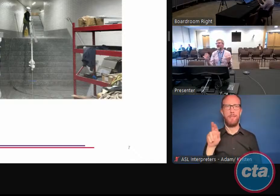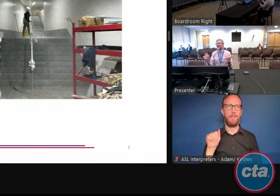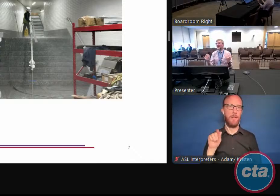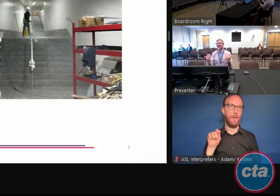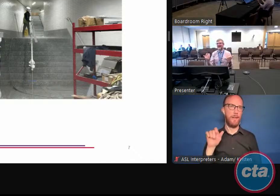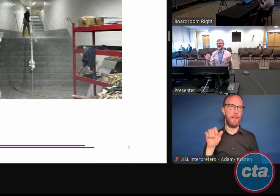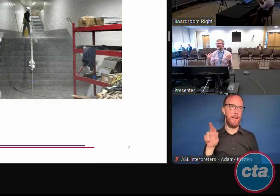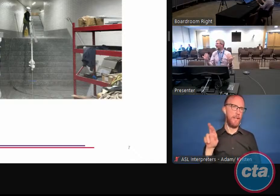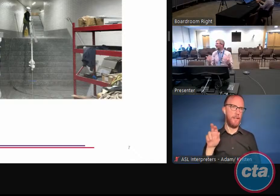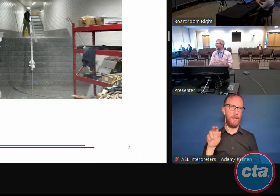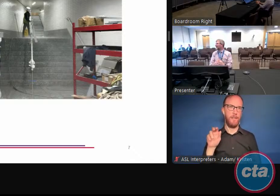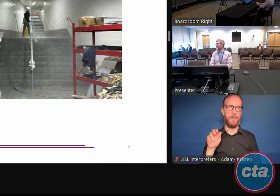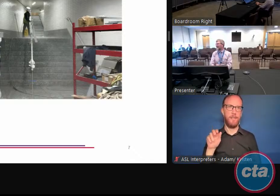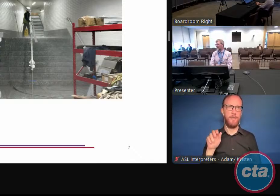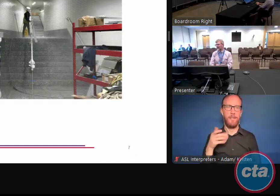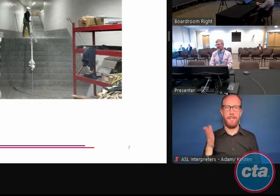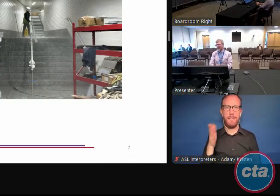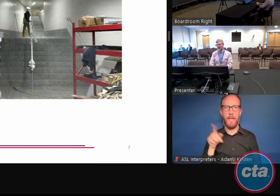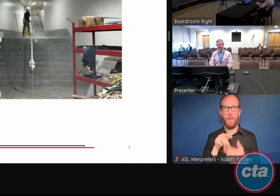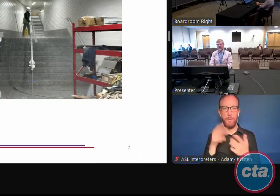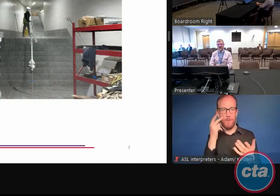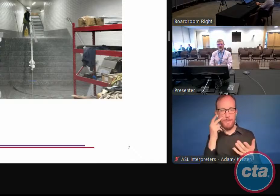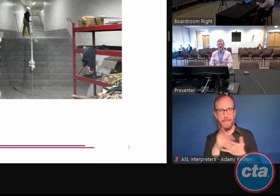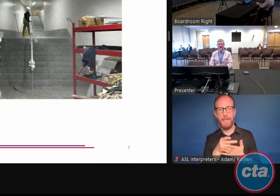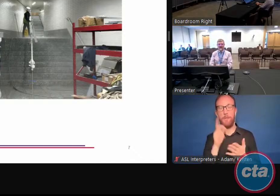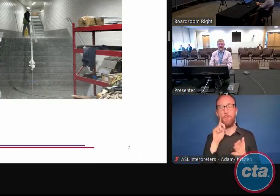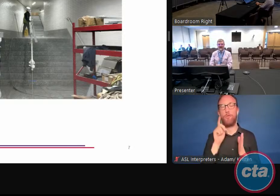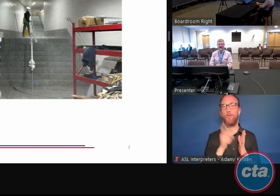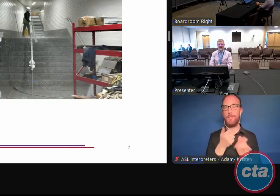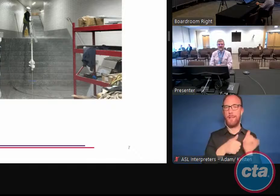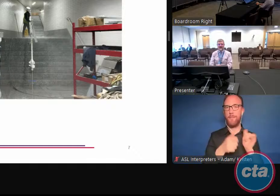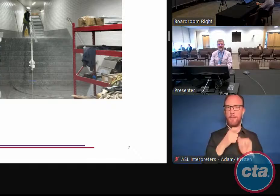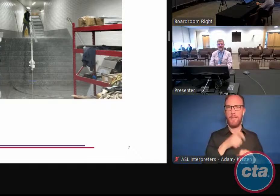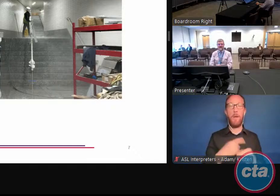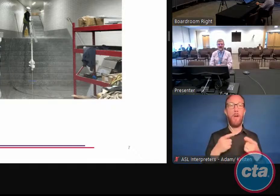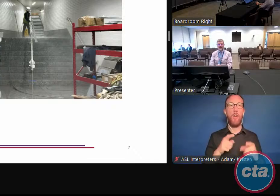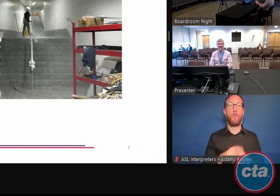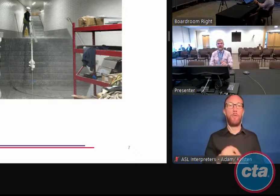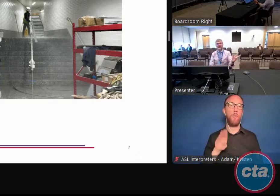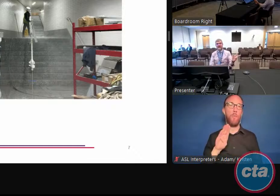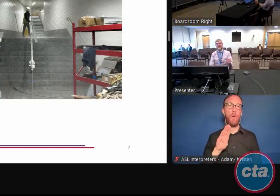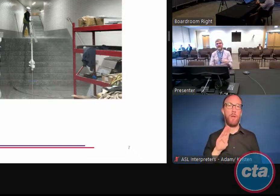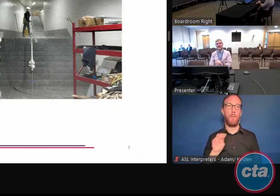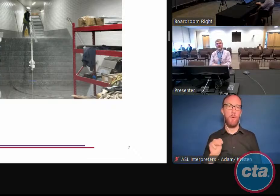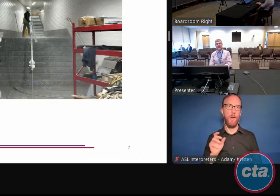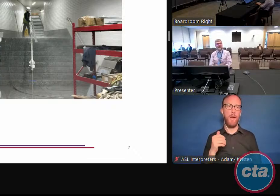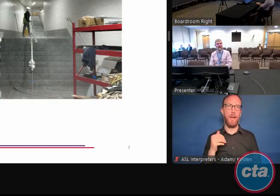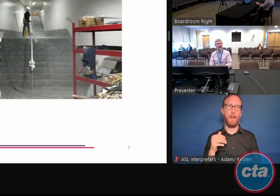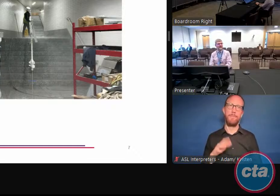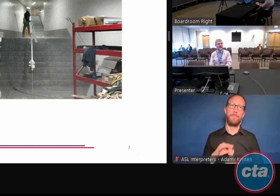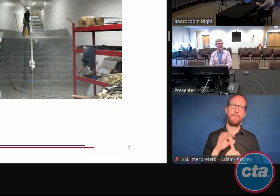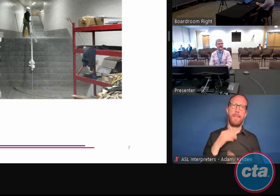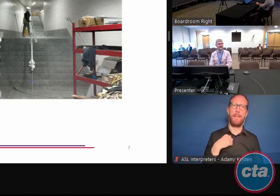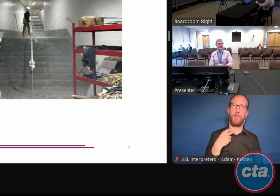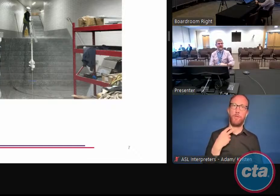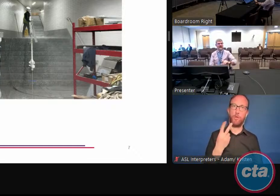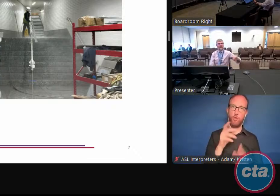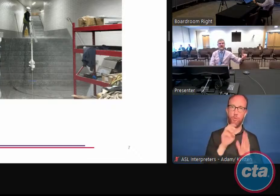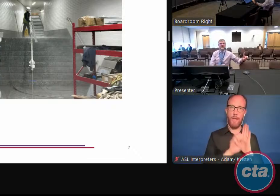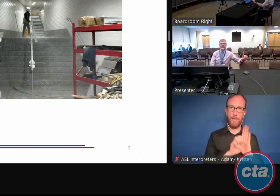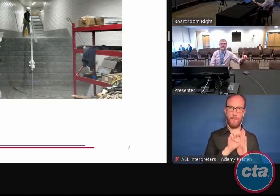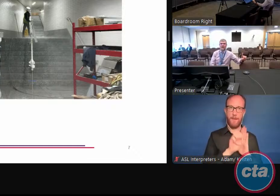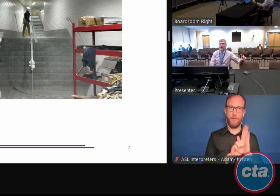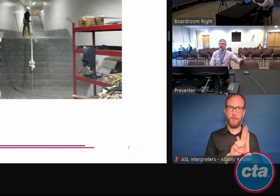what you're looking for, you see it every time you see it. And Bryn Mawr is also unique in that it actually has 2 elevators. So all the stations typically have